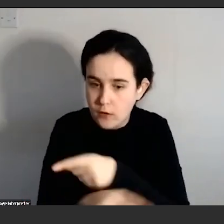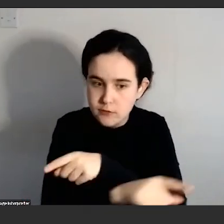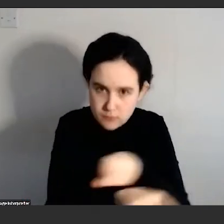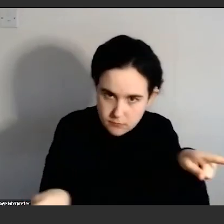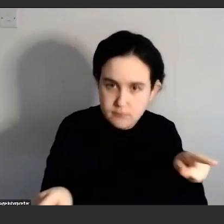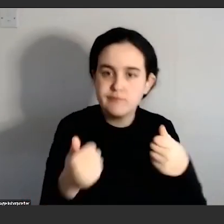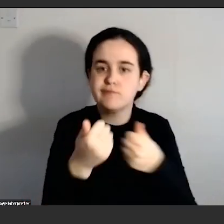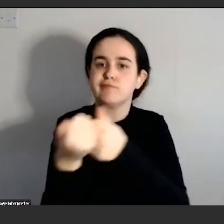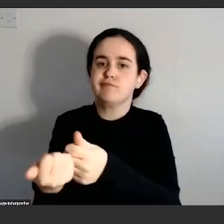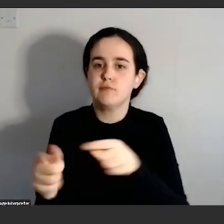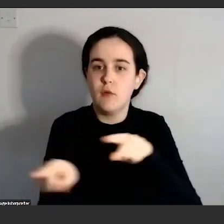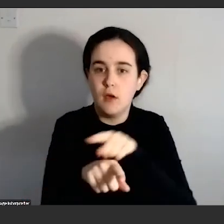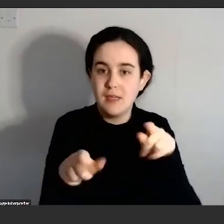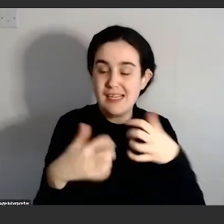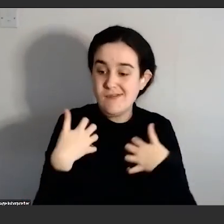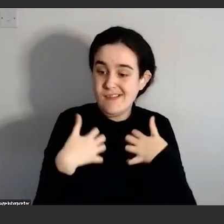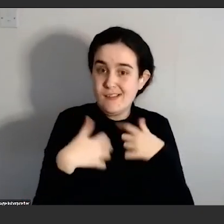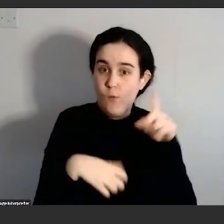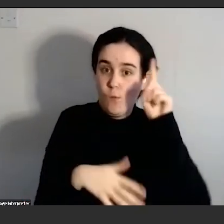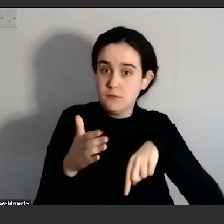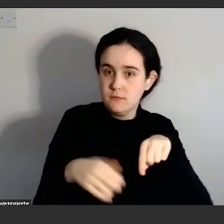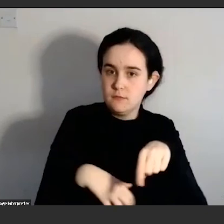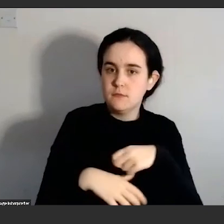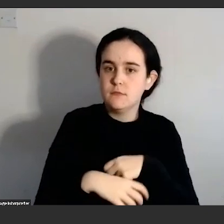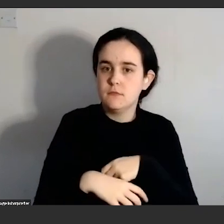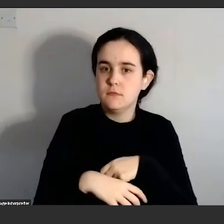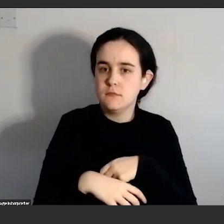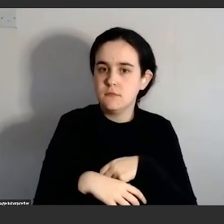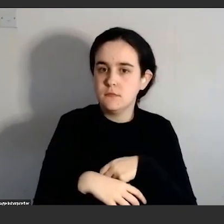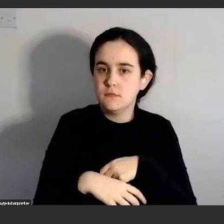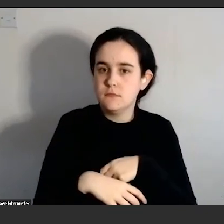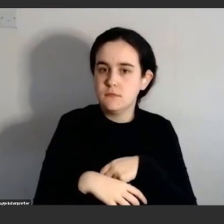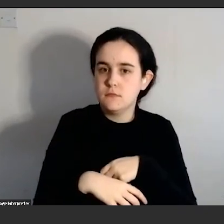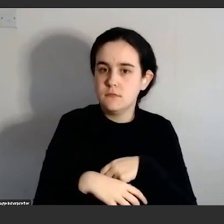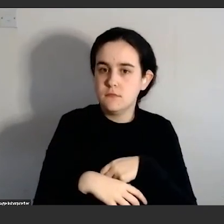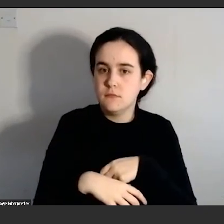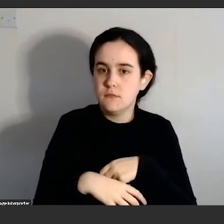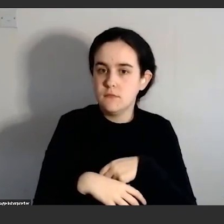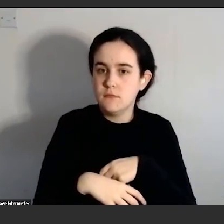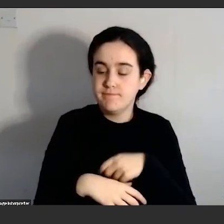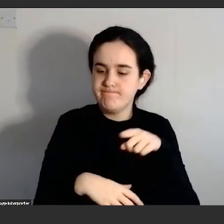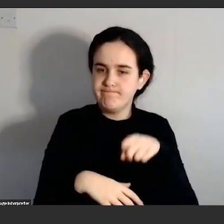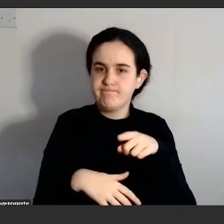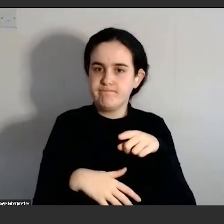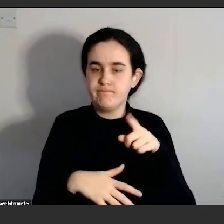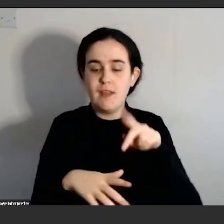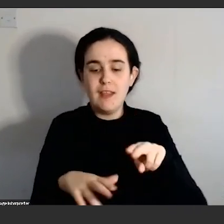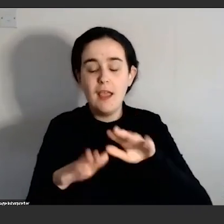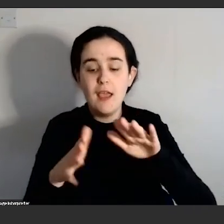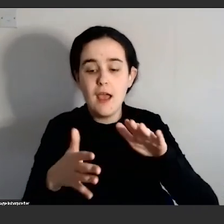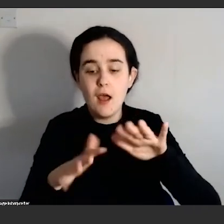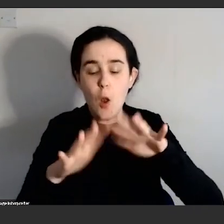17, in just 1 month, one short month, we definitely prioritized health.